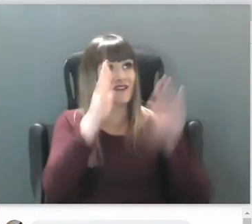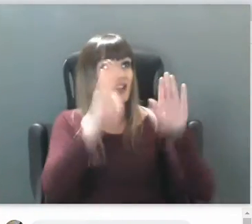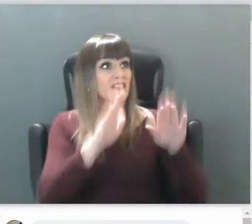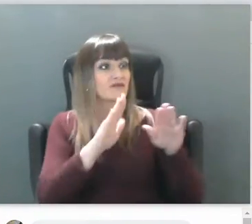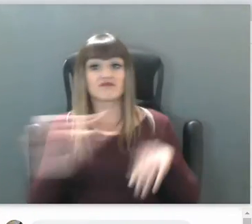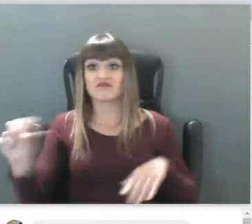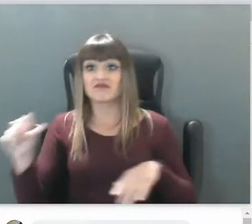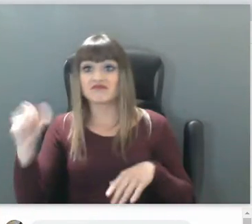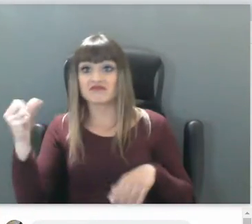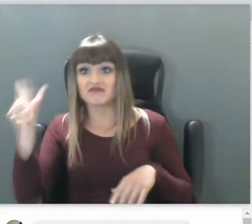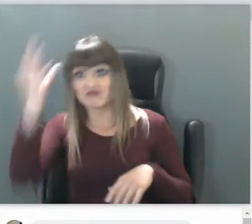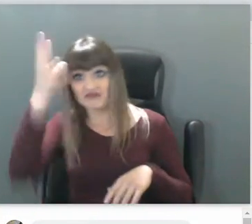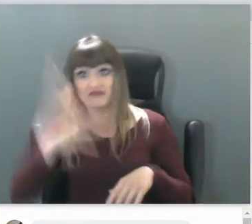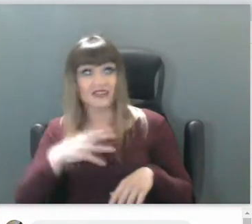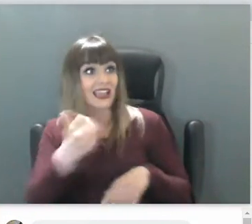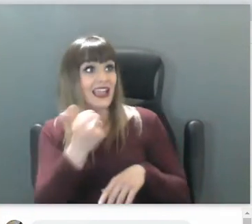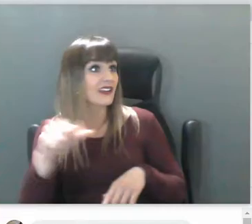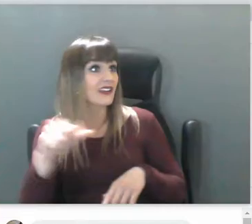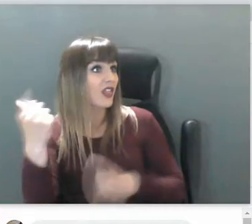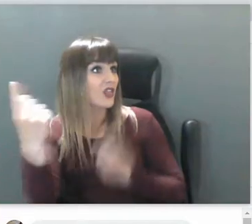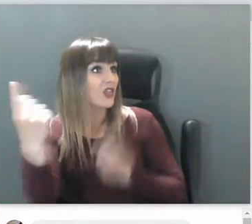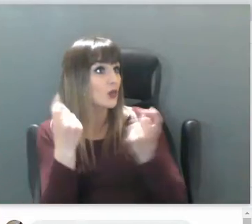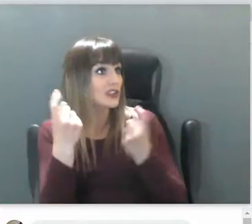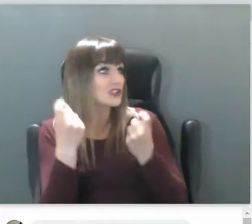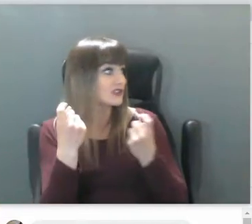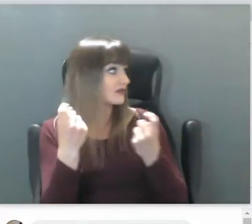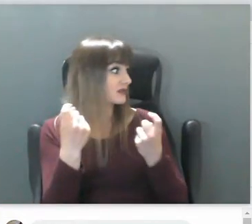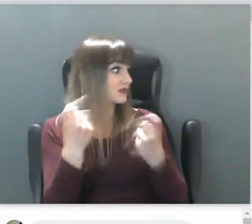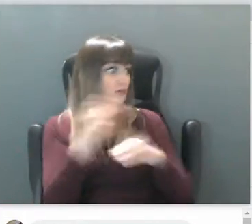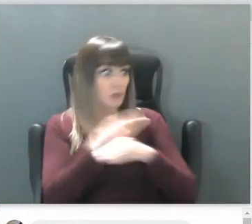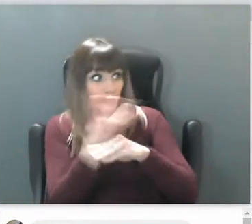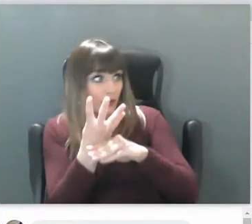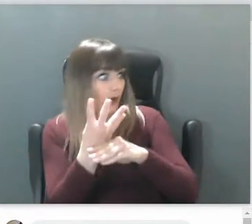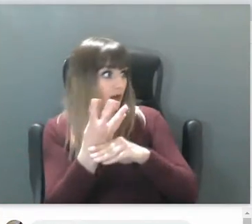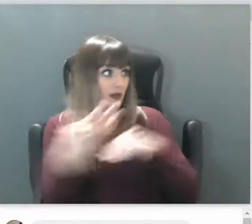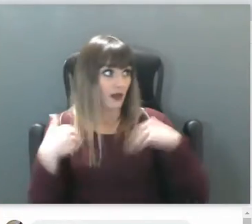questions for Gwen and porcupines, animal art, anything?